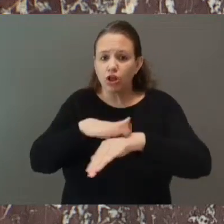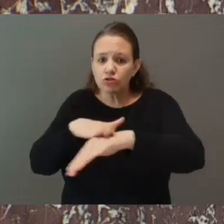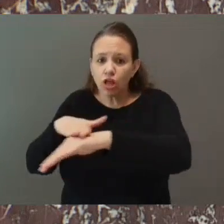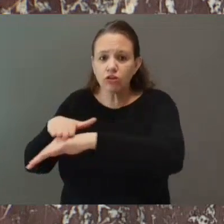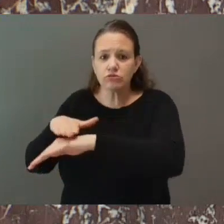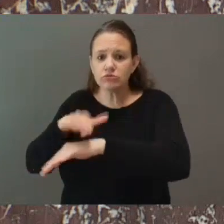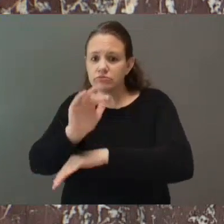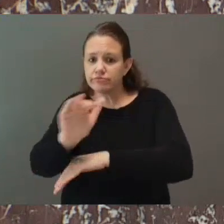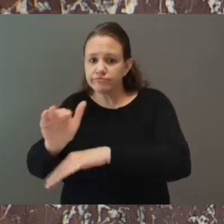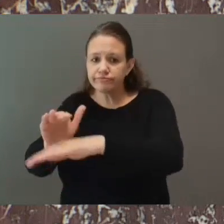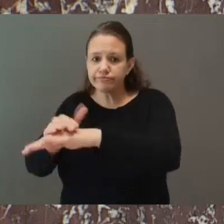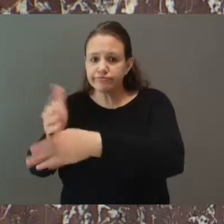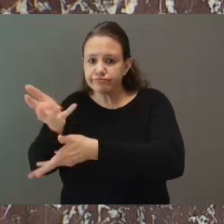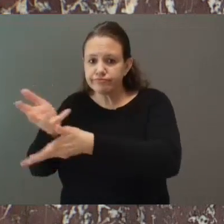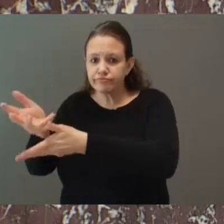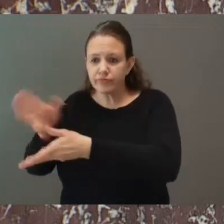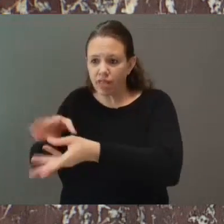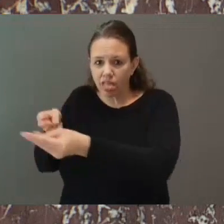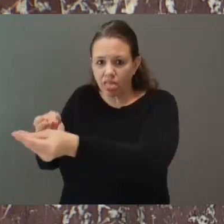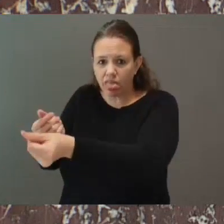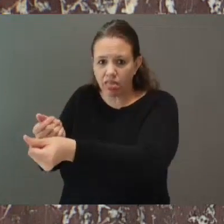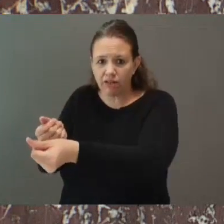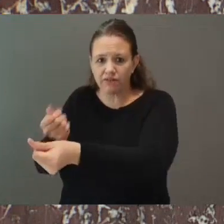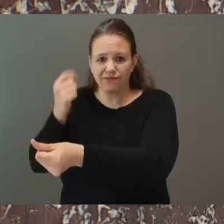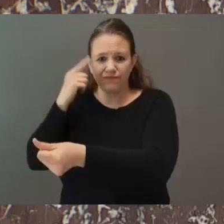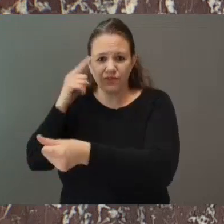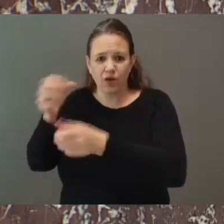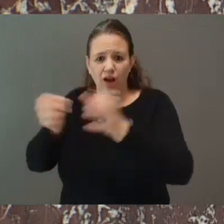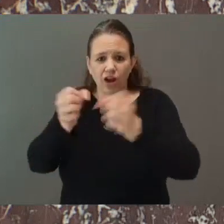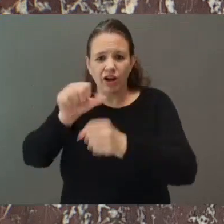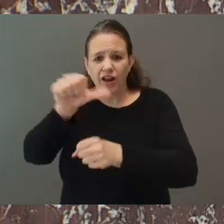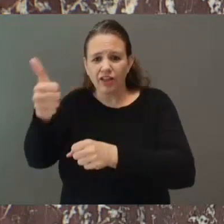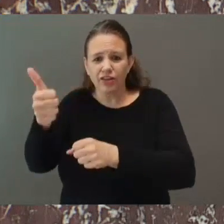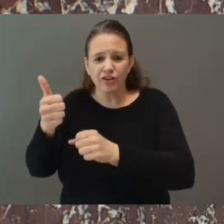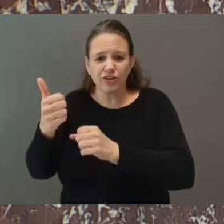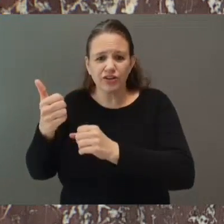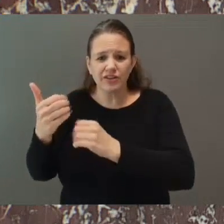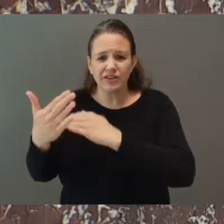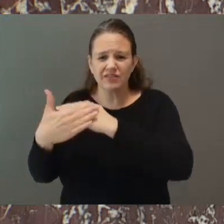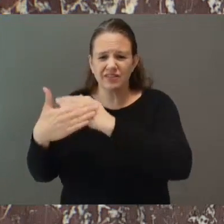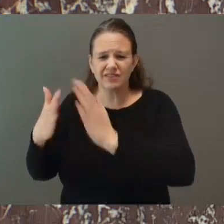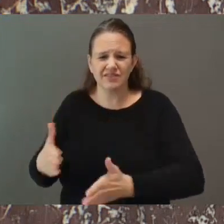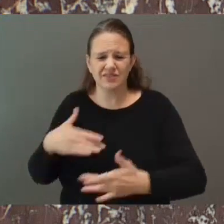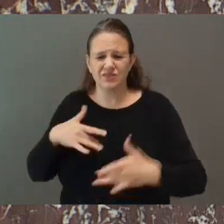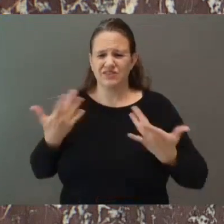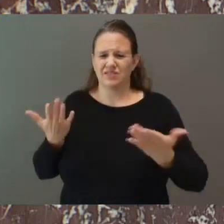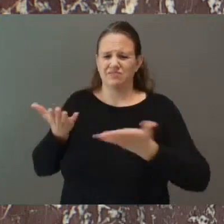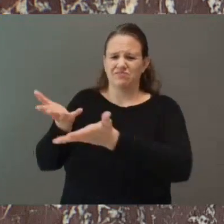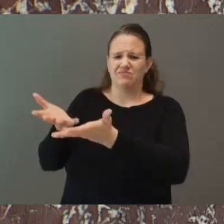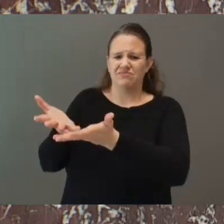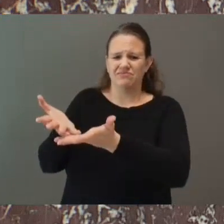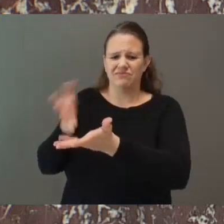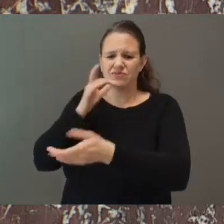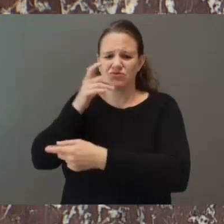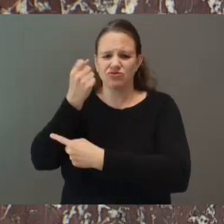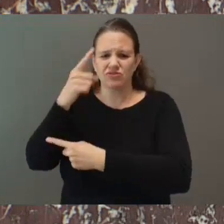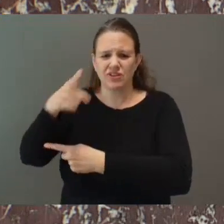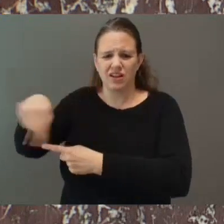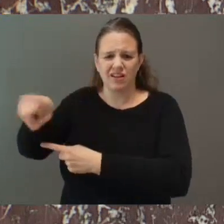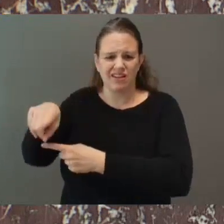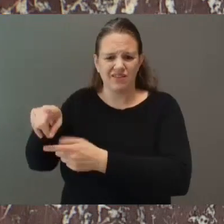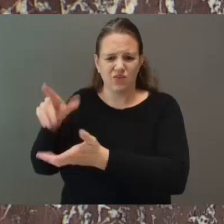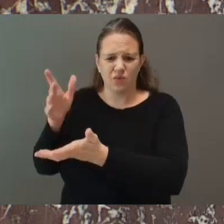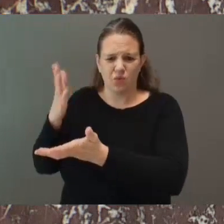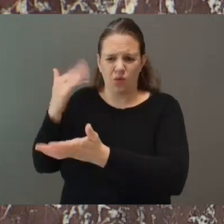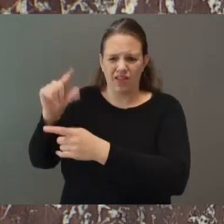I don't even know what this cabinet does with all this shadow cabinet work going on in the Premier's office. Yet as these consultants cash in, British Columbians